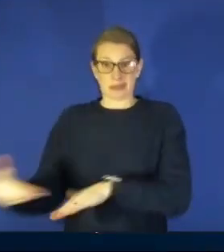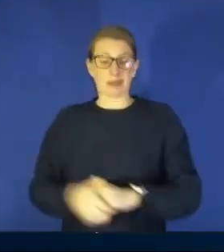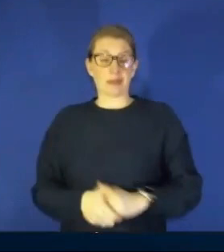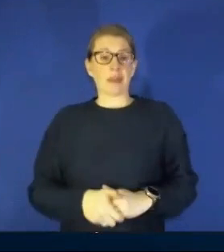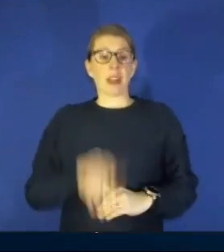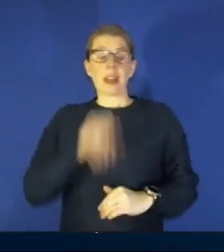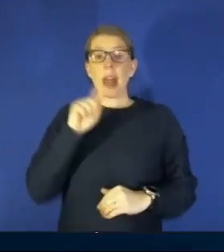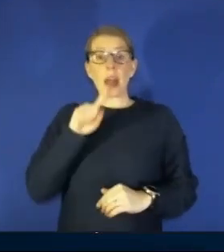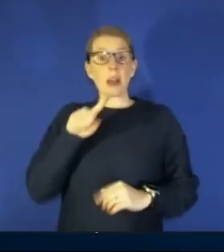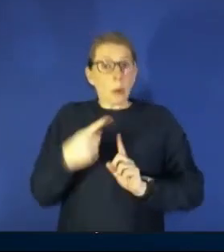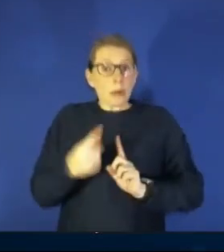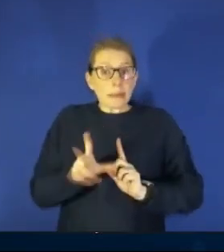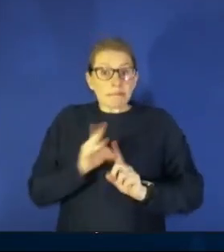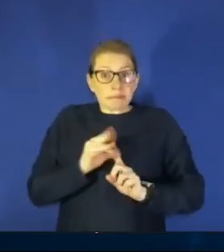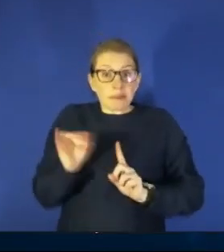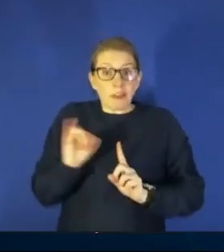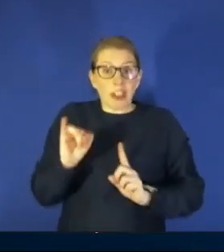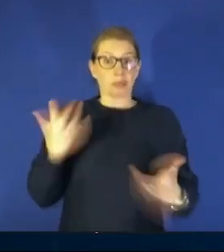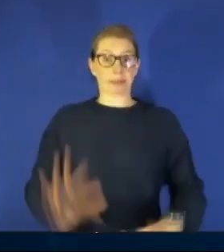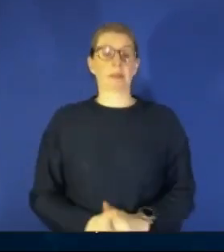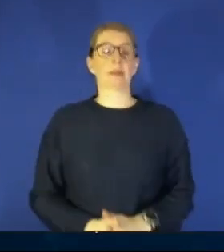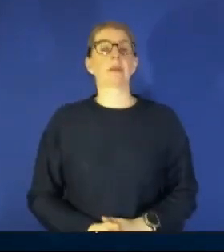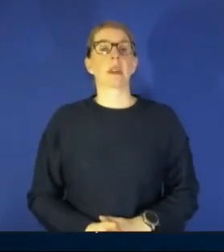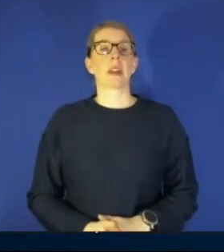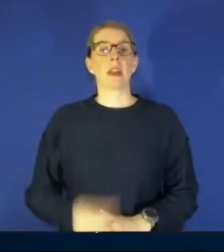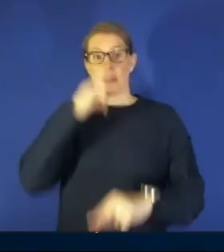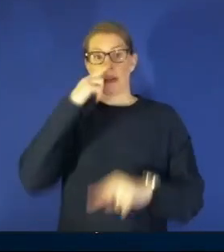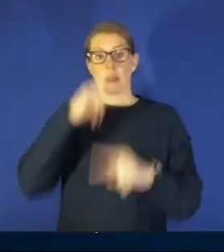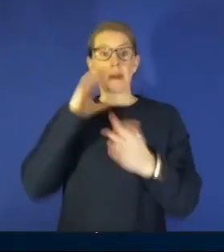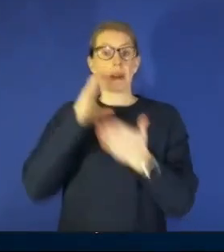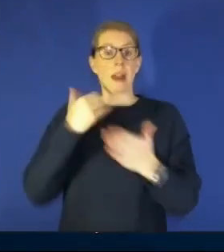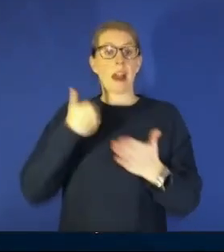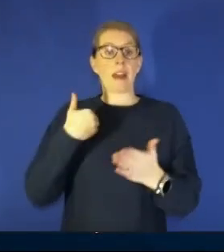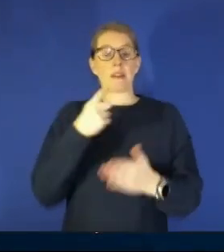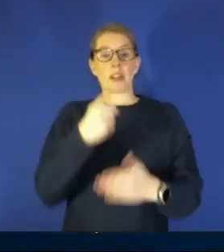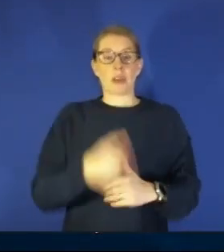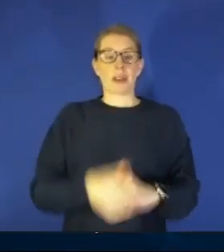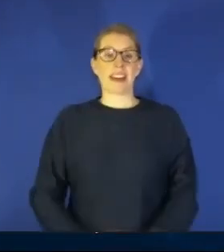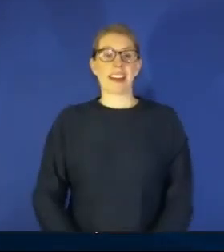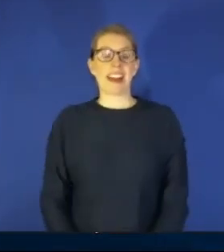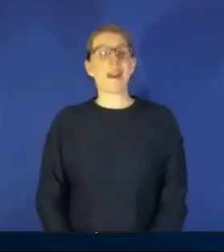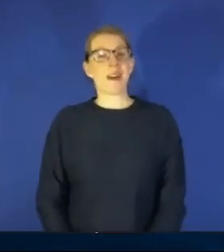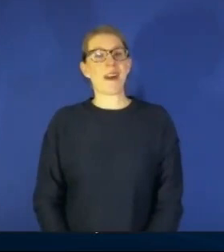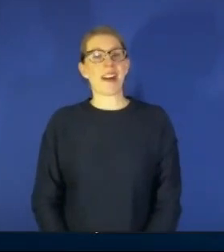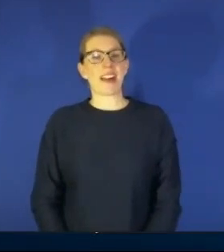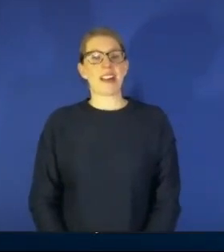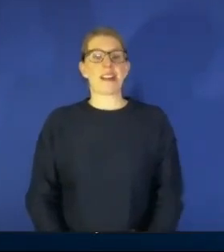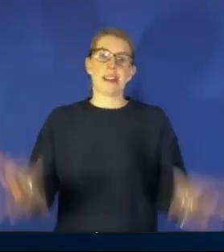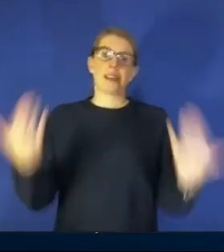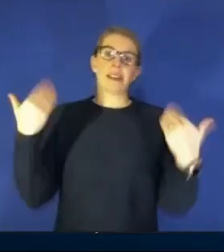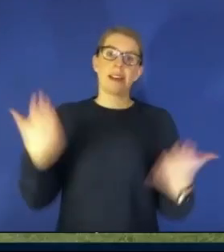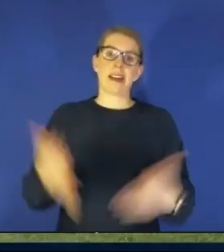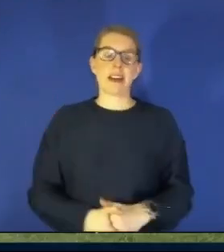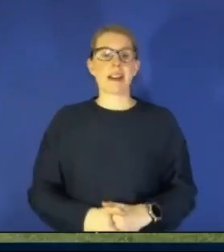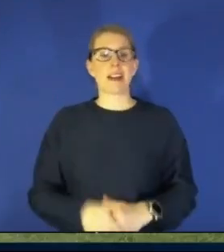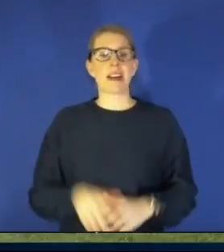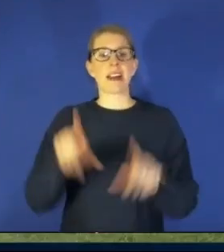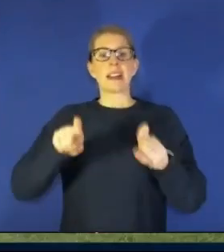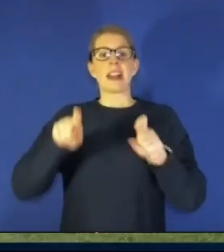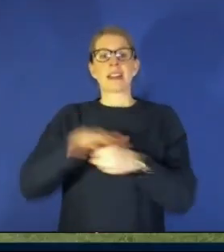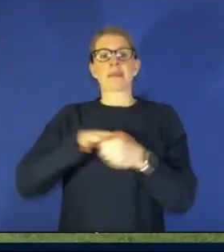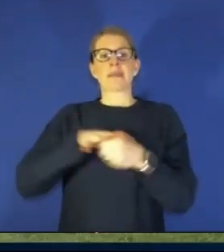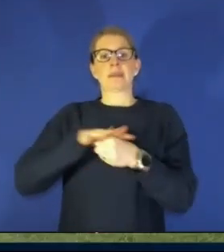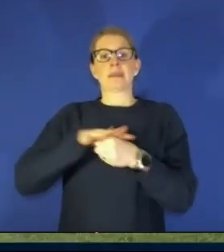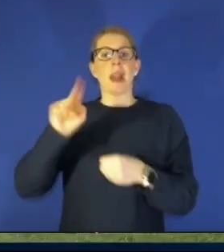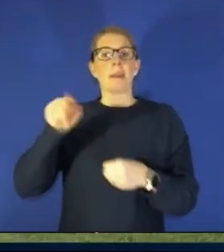to our topic here in just a bit. I got some really fun pictures of you. Oh boy, here we go. Oh yes, we do. But I do have a testing site update I want to get to